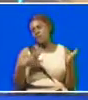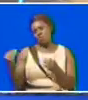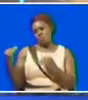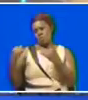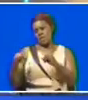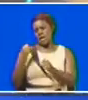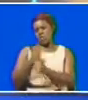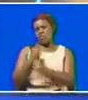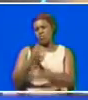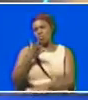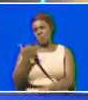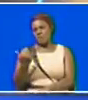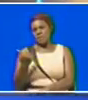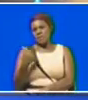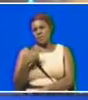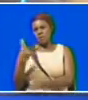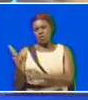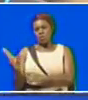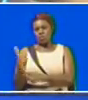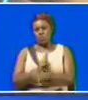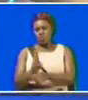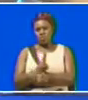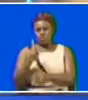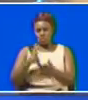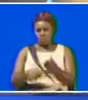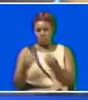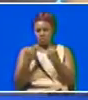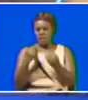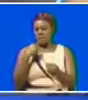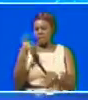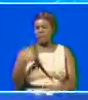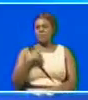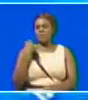try my best, you know, I will just go and use what my coach has been telling me to do.